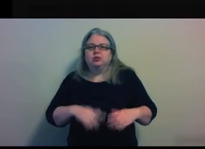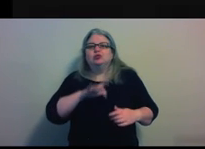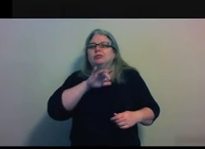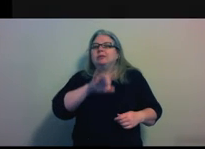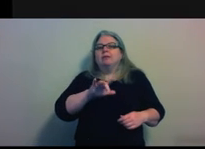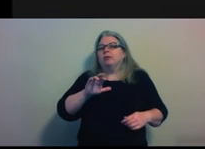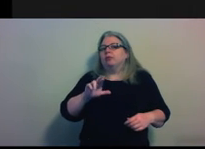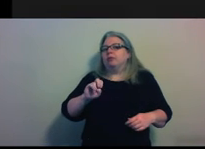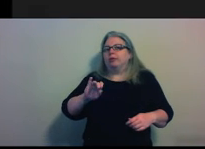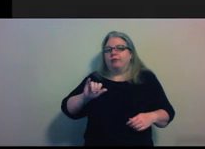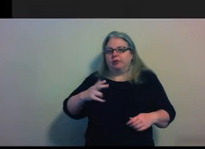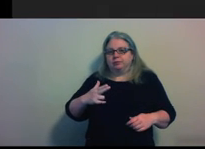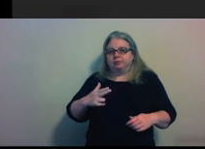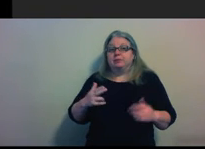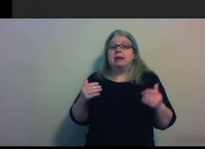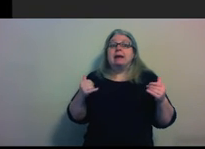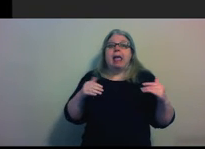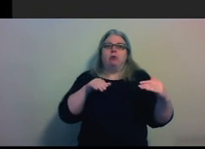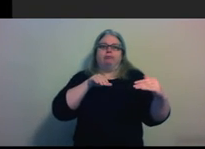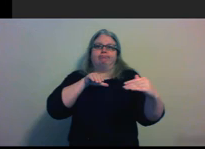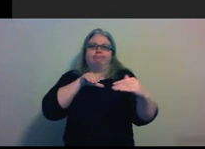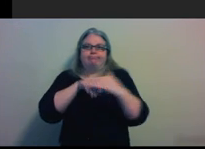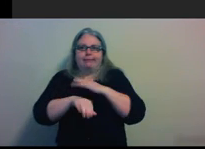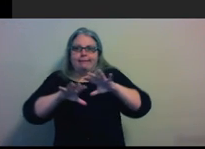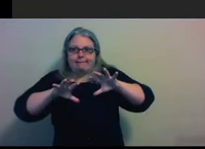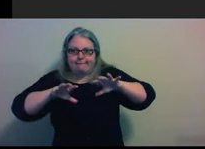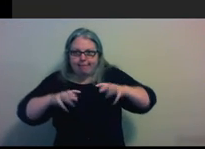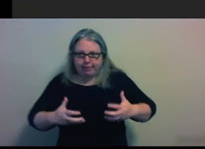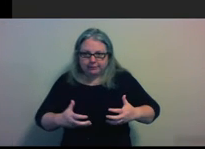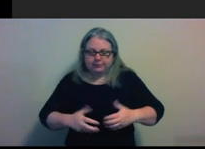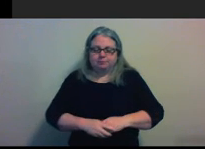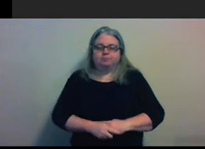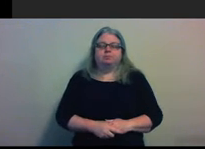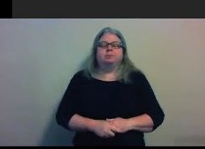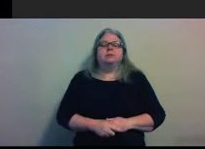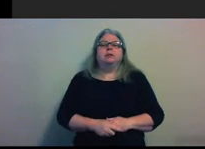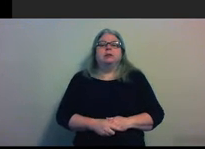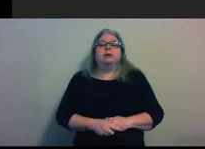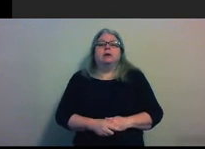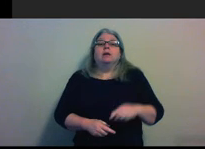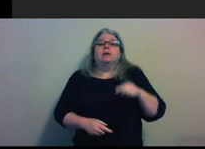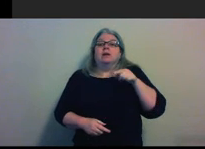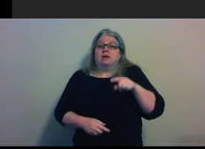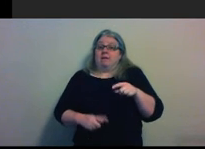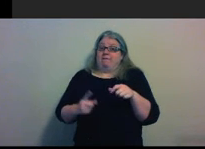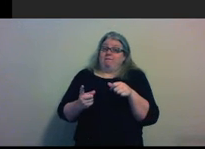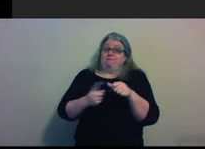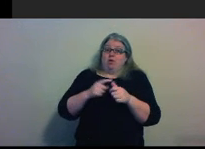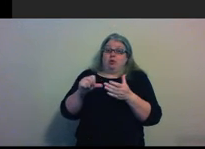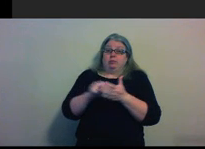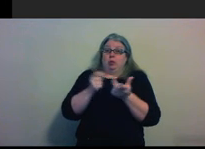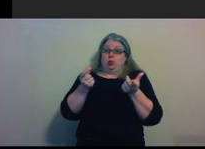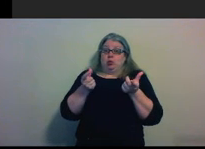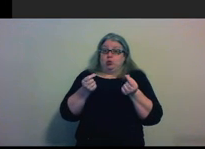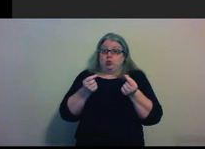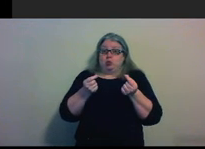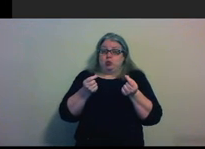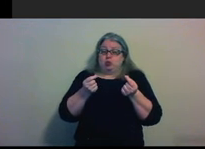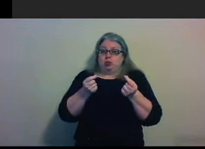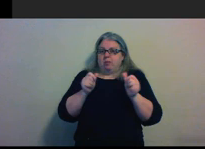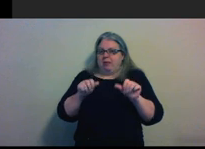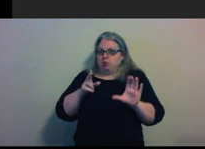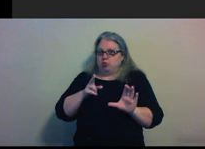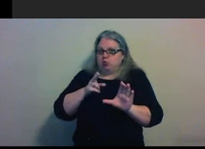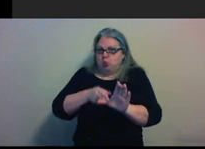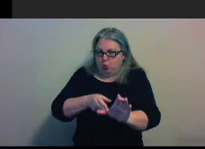Great. Now we're in our Blackboard Collaborate session. Once you're here, this is the main page where you're going to first join